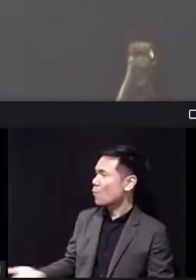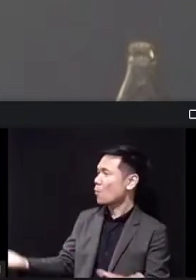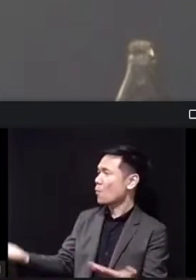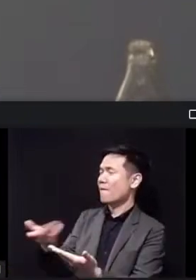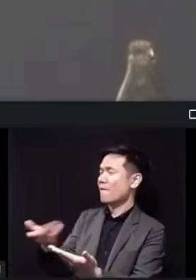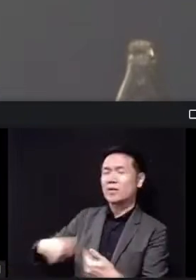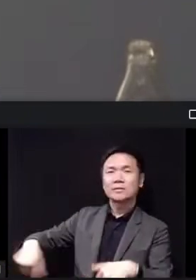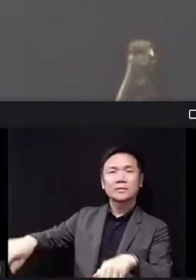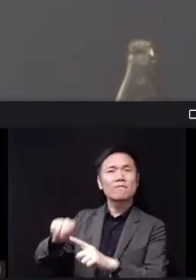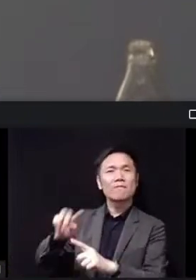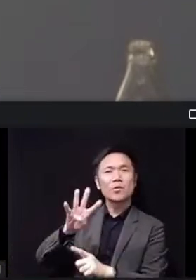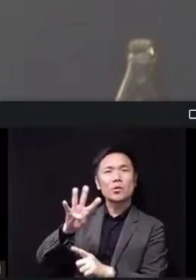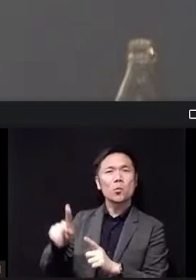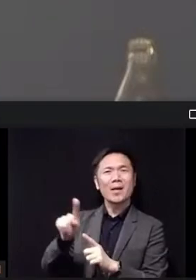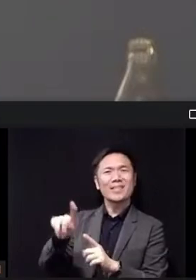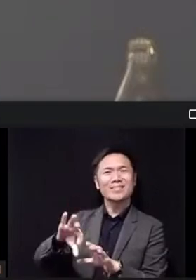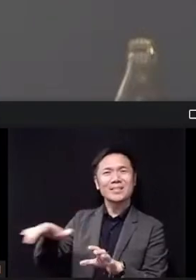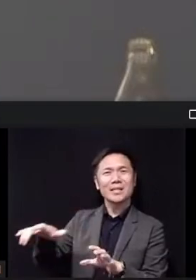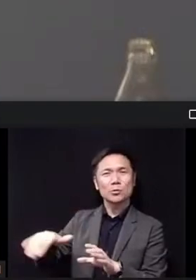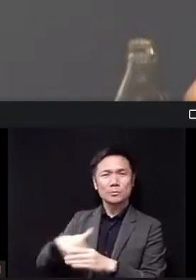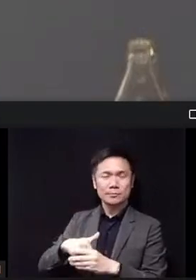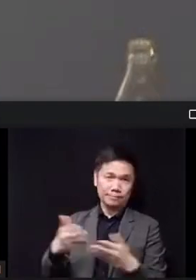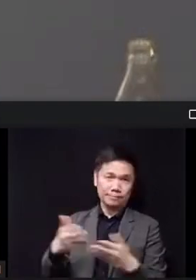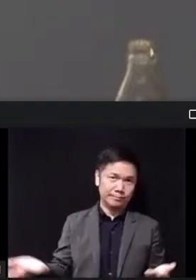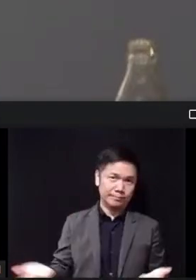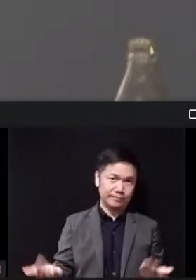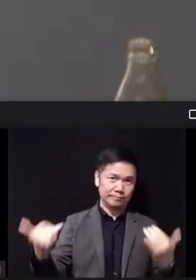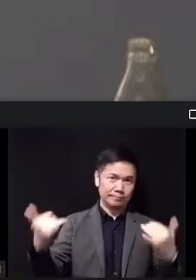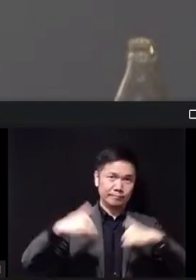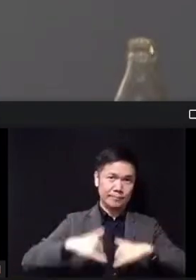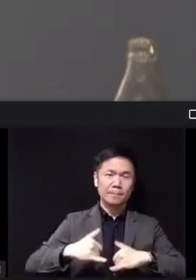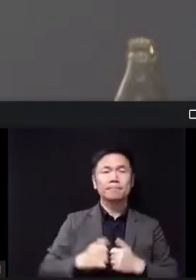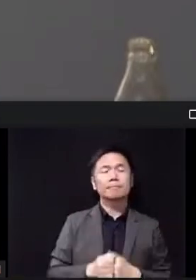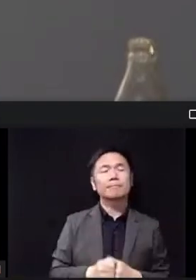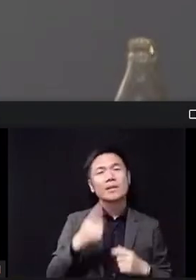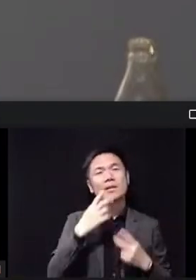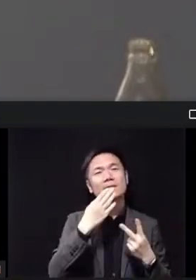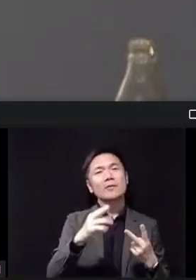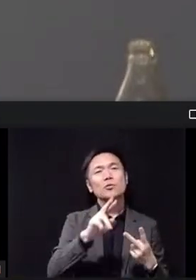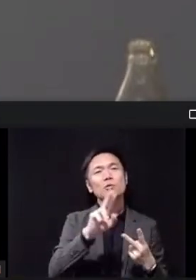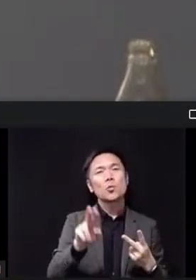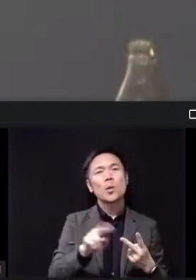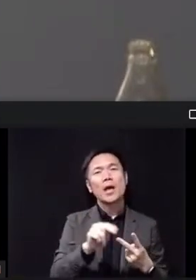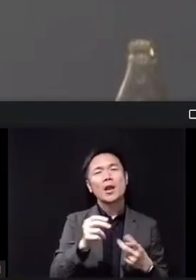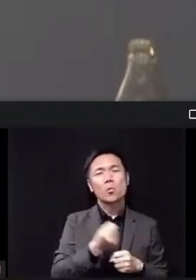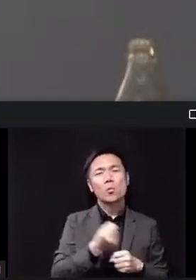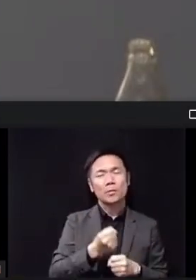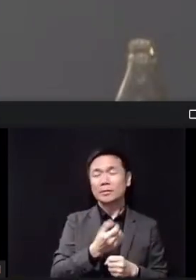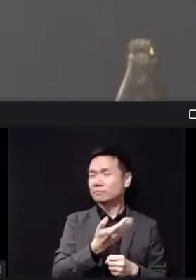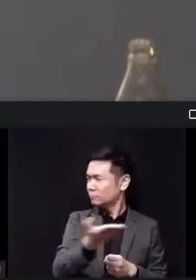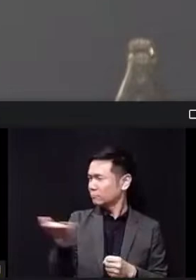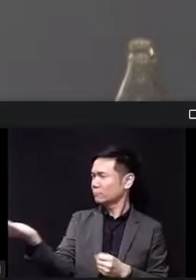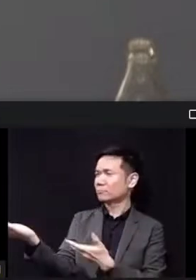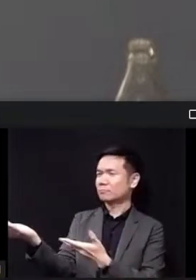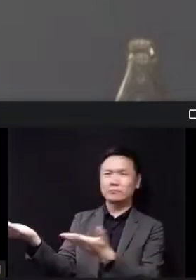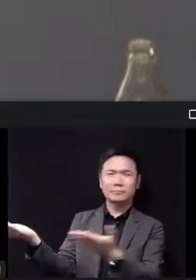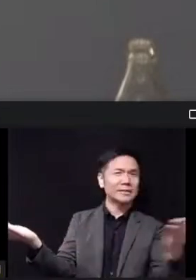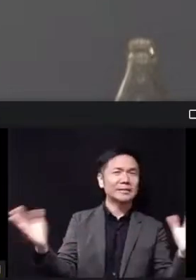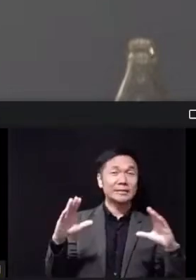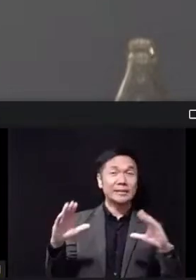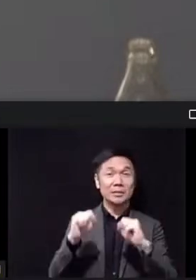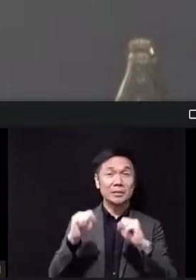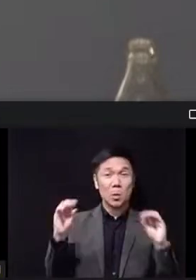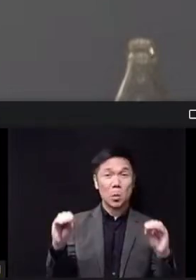actively participated in this conference. I thank our UN colleagues and the many civil society